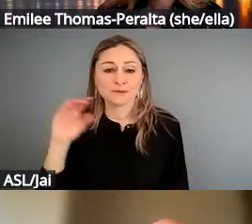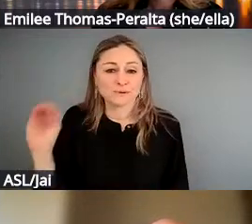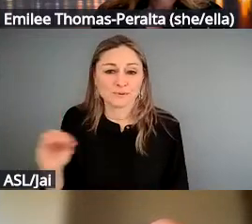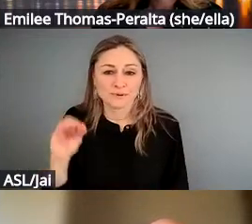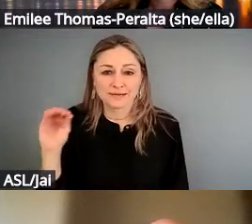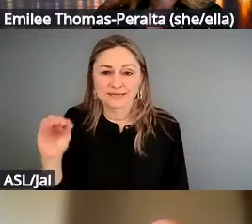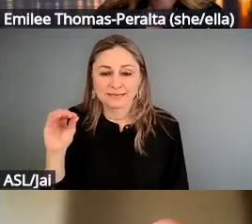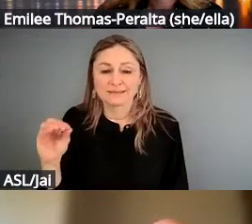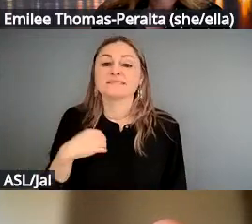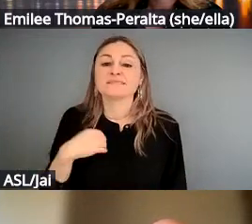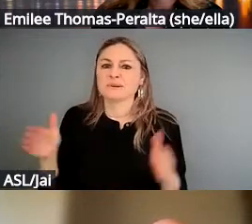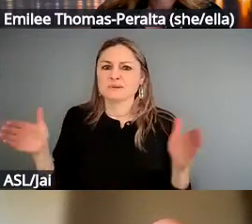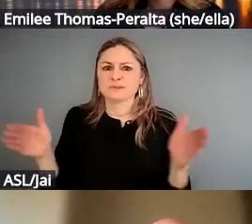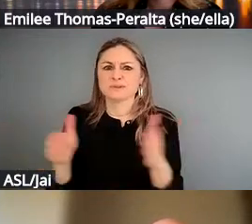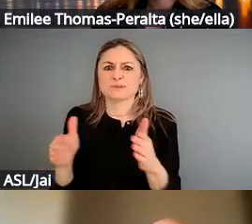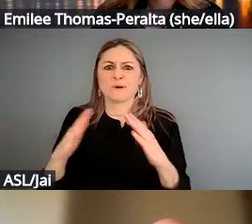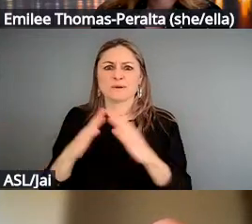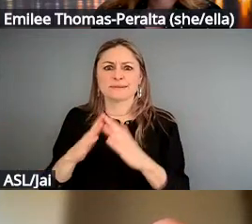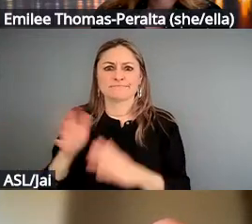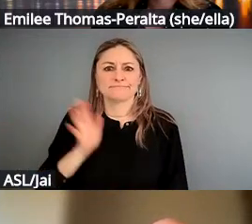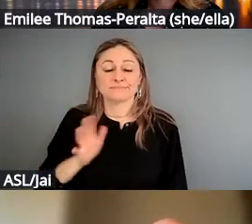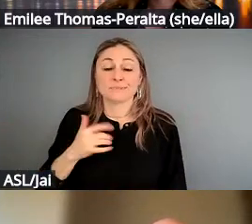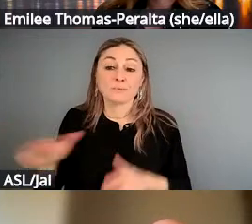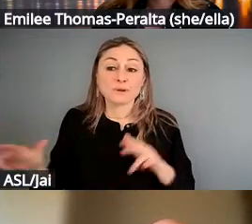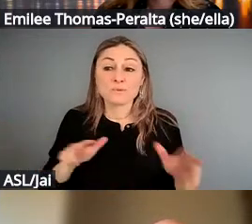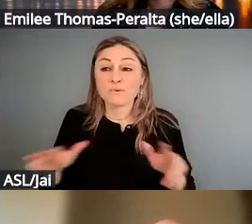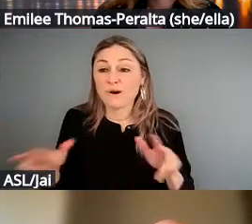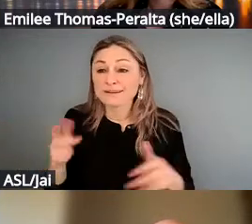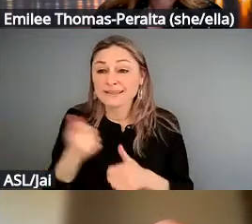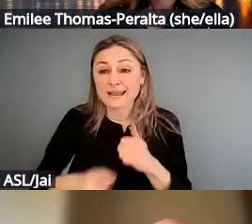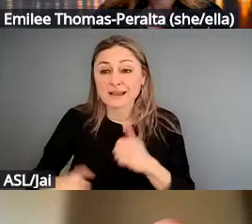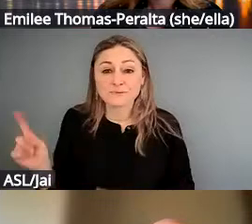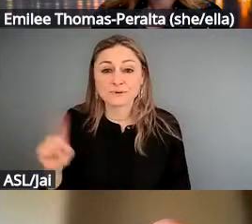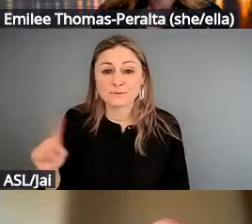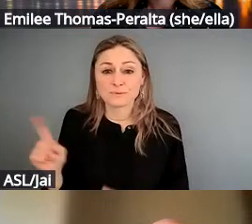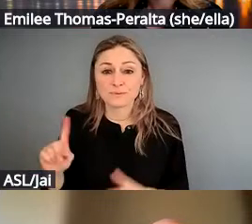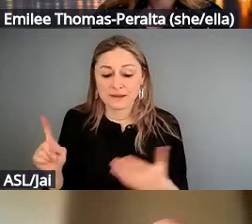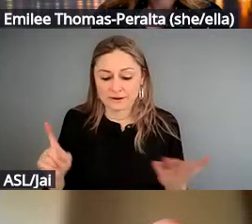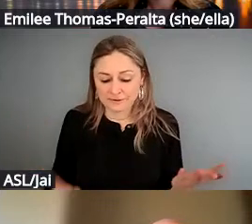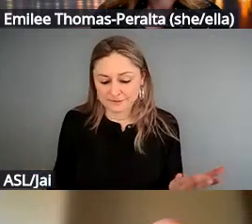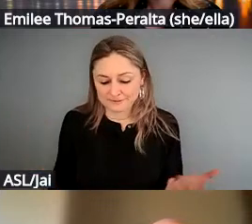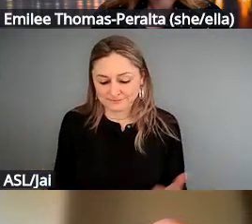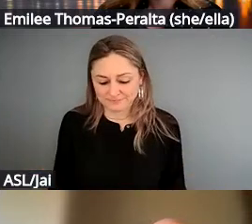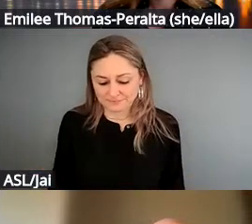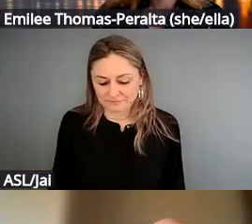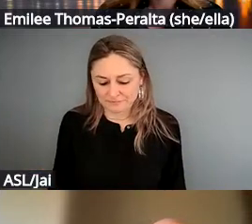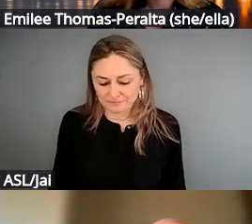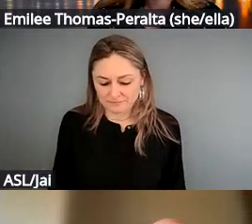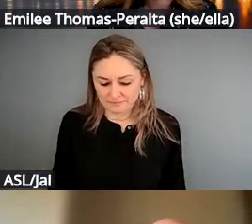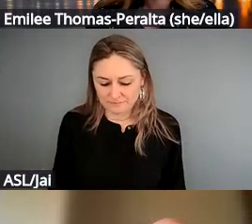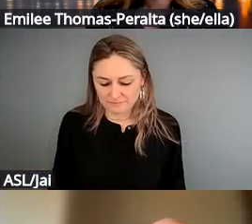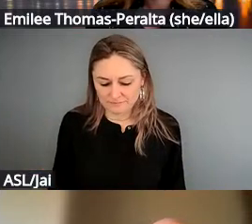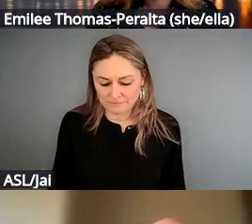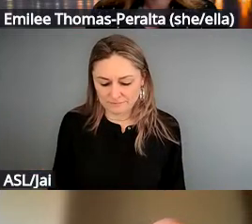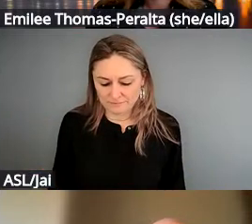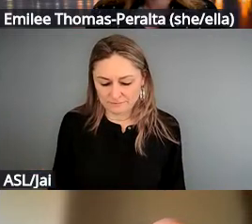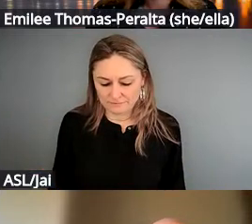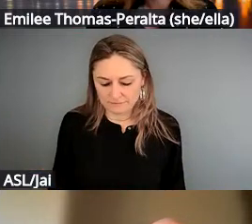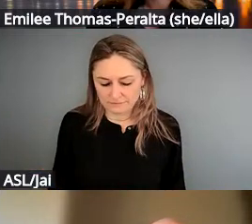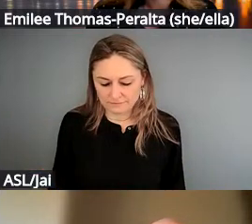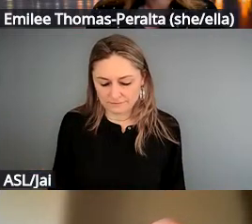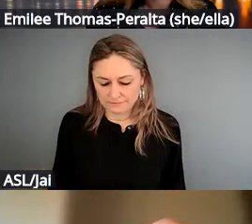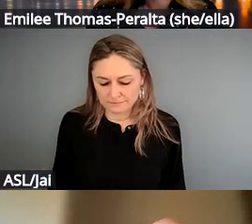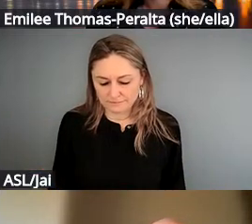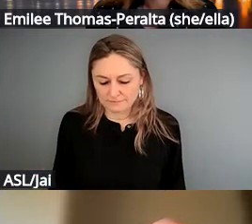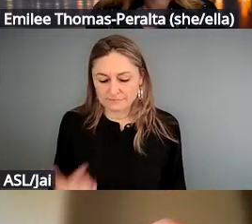a small town back then because we walked everywhere and did everything. And it was inner northeast, so we could do the Lloyd Center, we could go up to